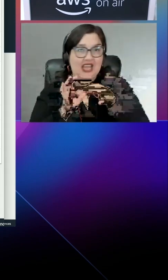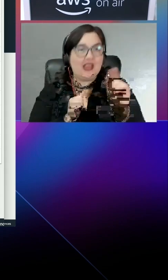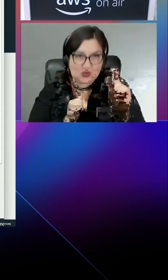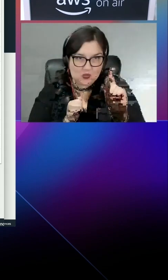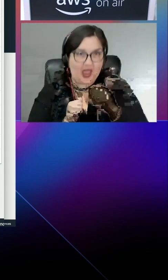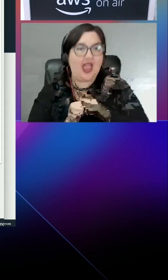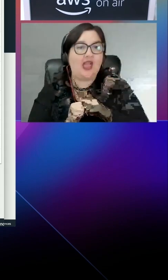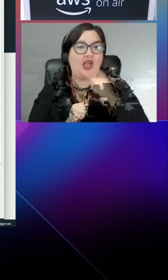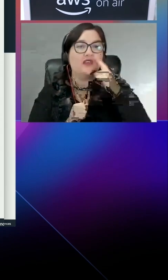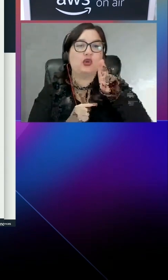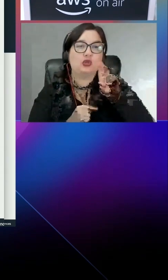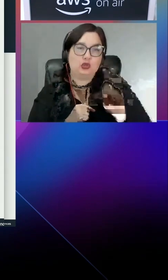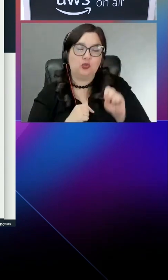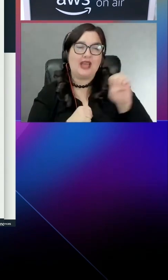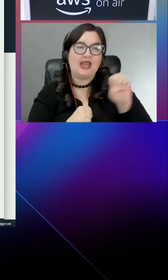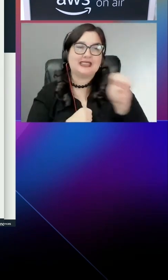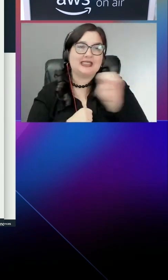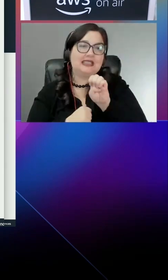US East Coast.